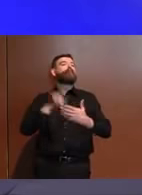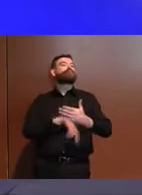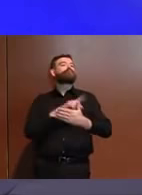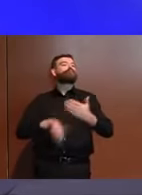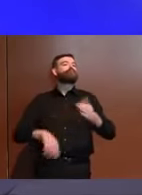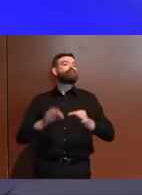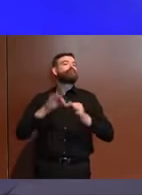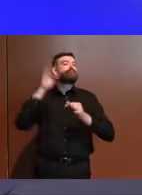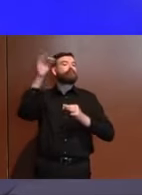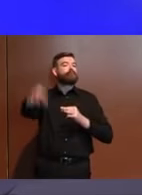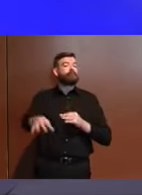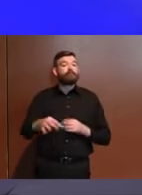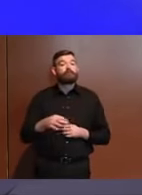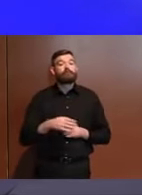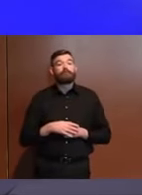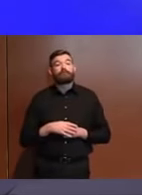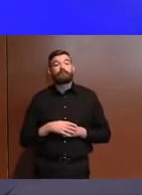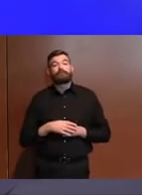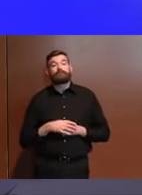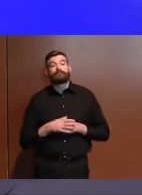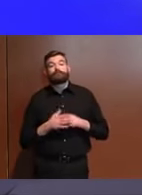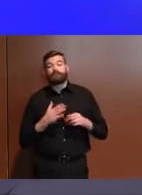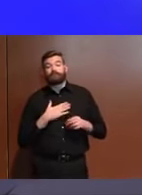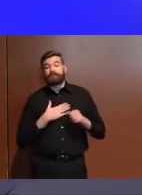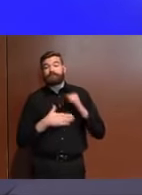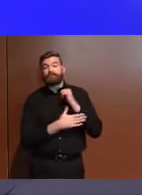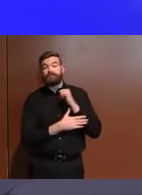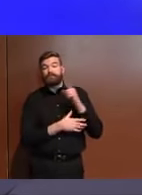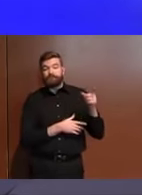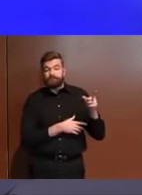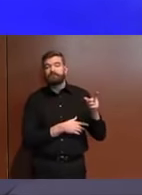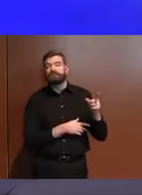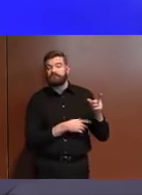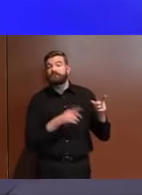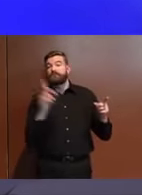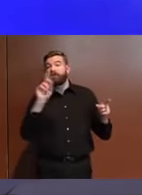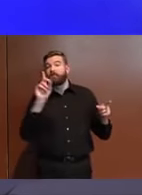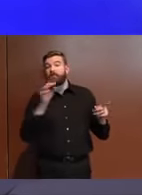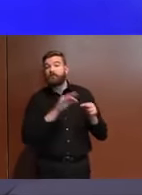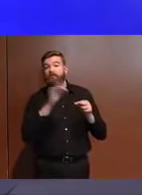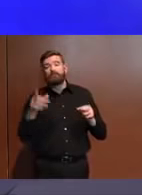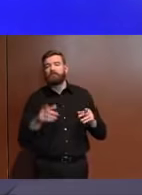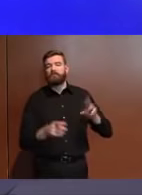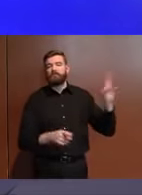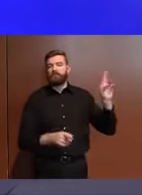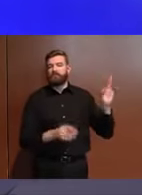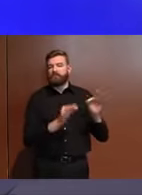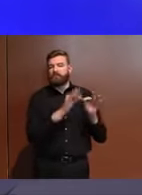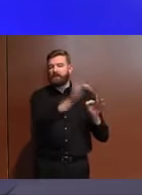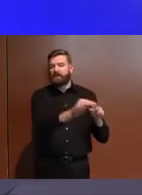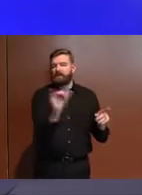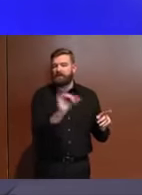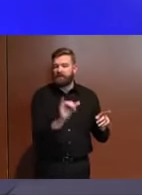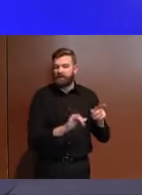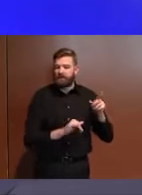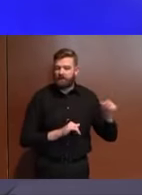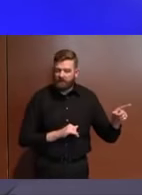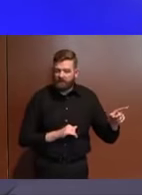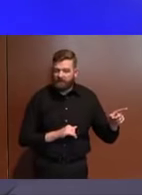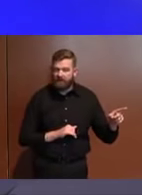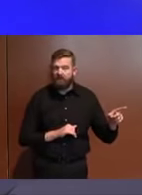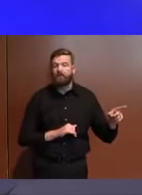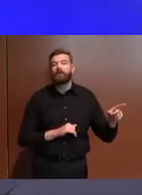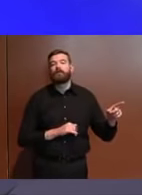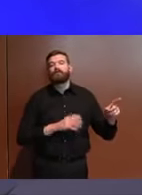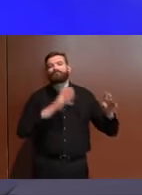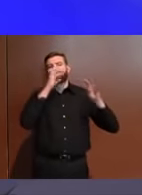postponed. And again, based on a bogus concept that it's the petition requirement that's onerous. So question to you, Governor, how